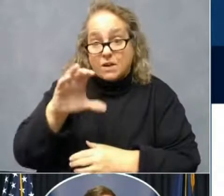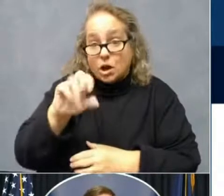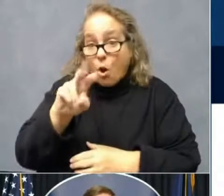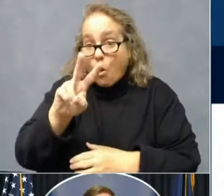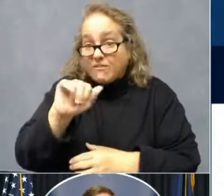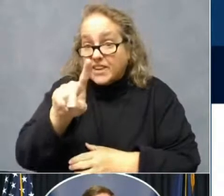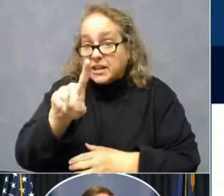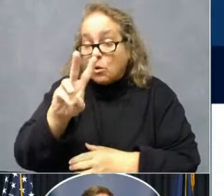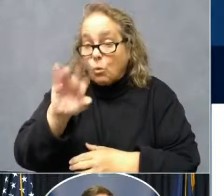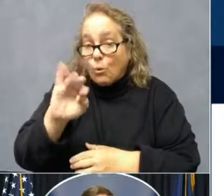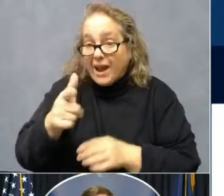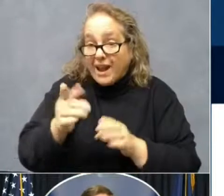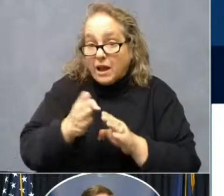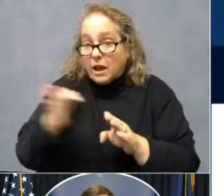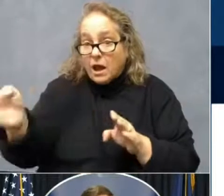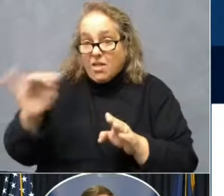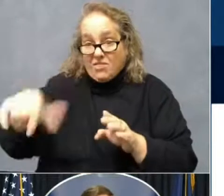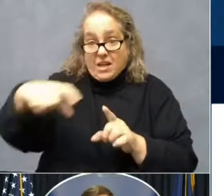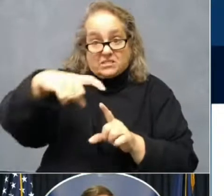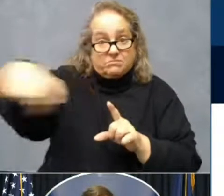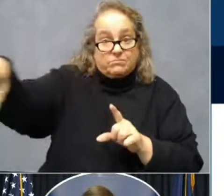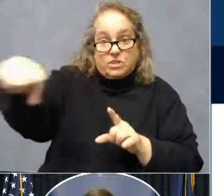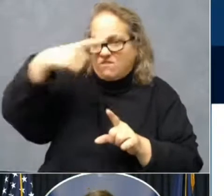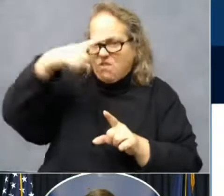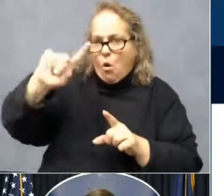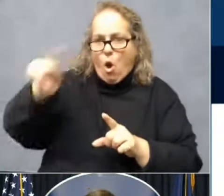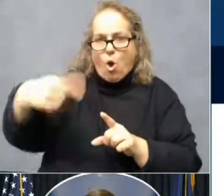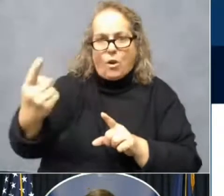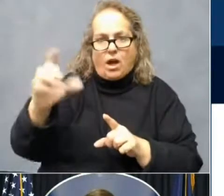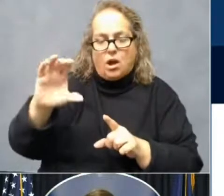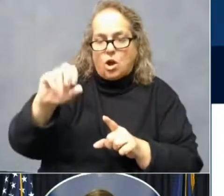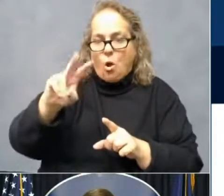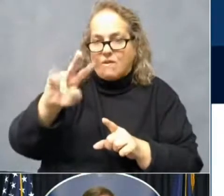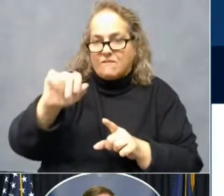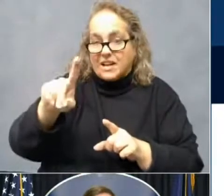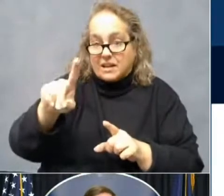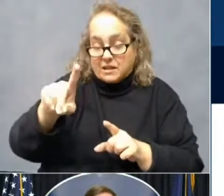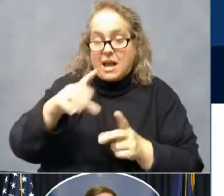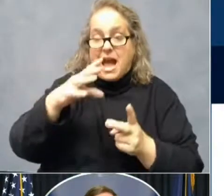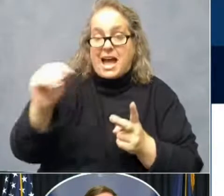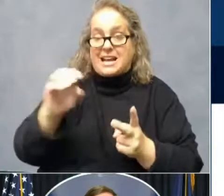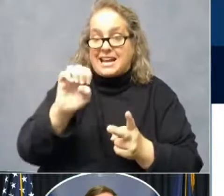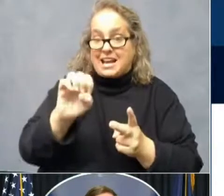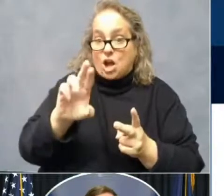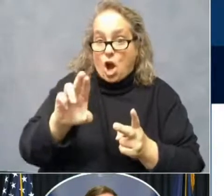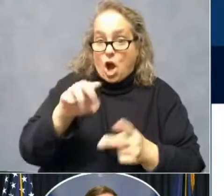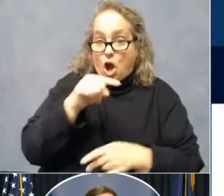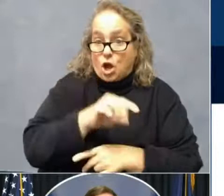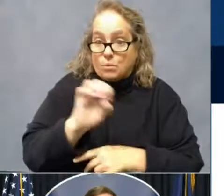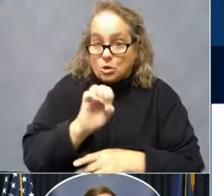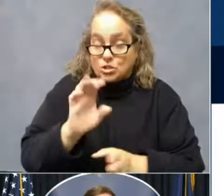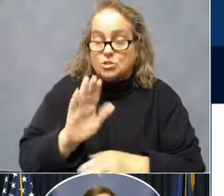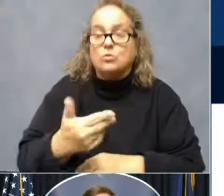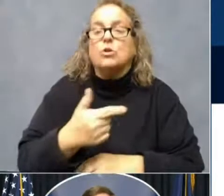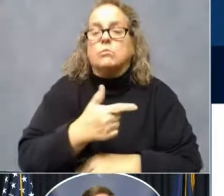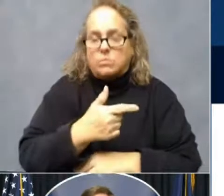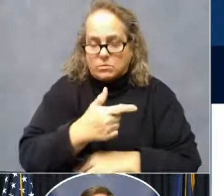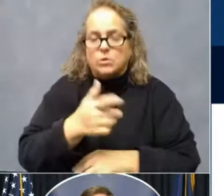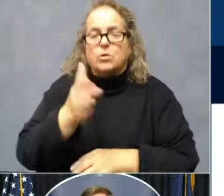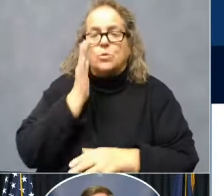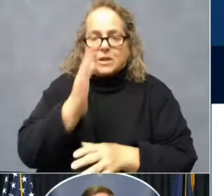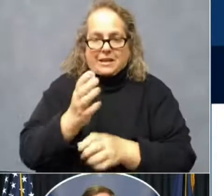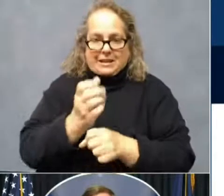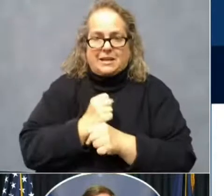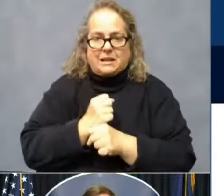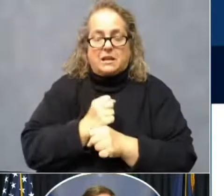we want to provide you help as soon as possible. This is a significant priority for us. We are so proud of the